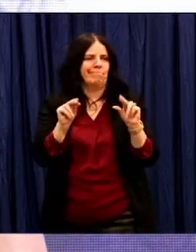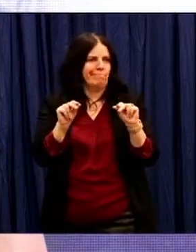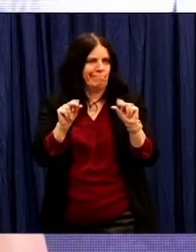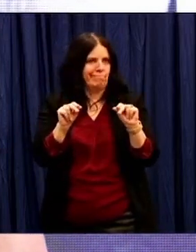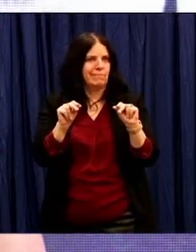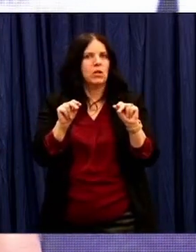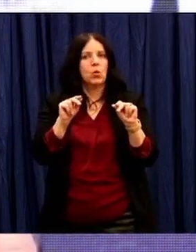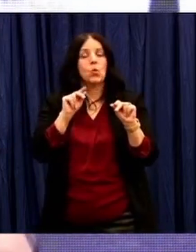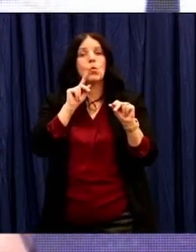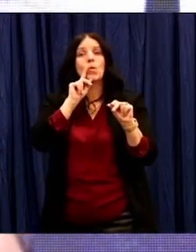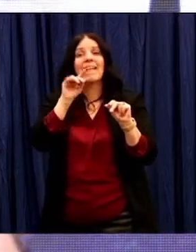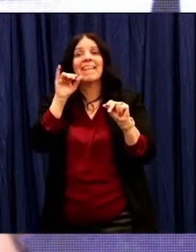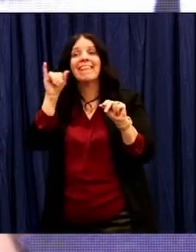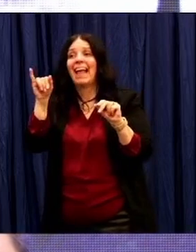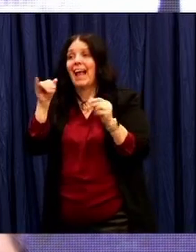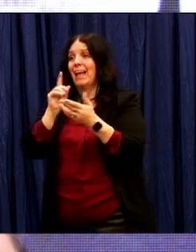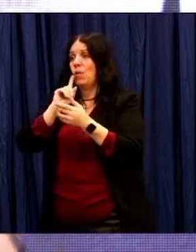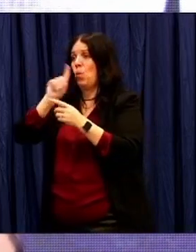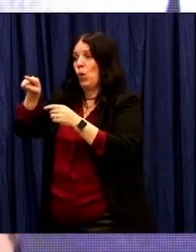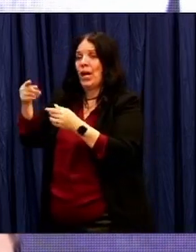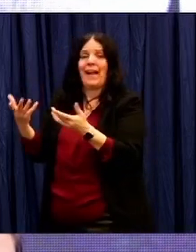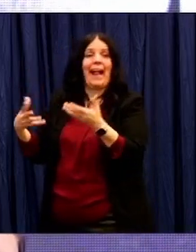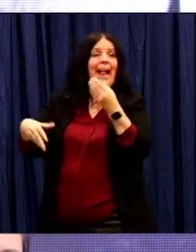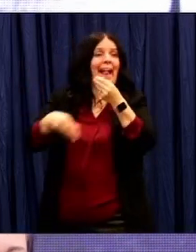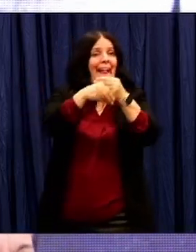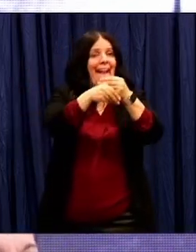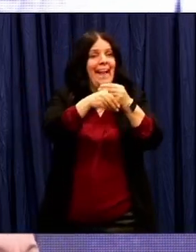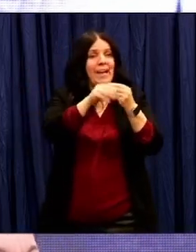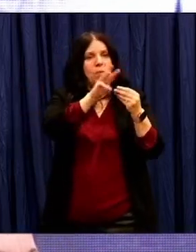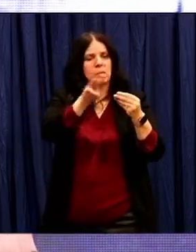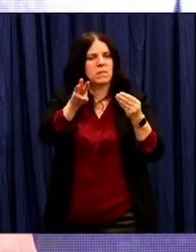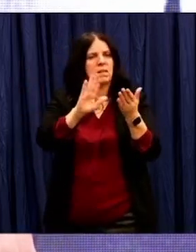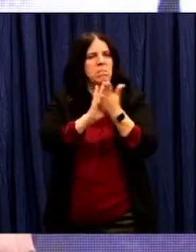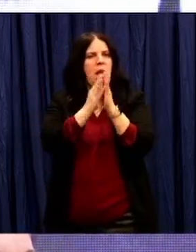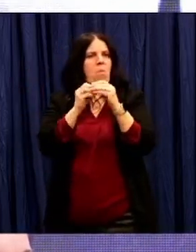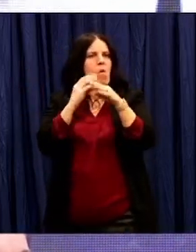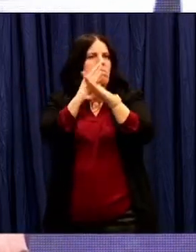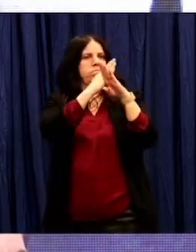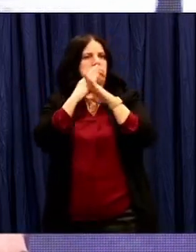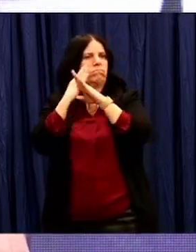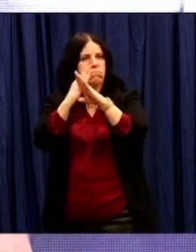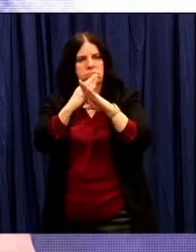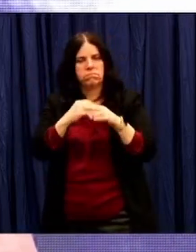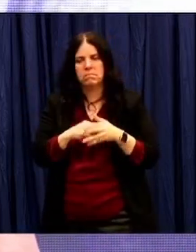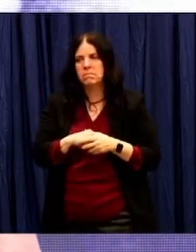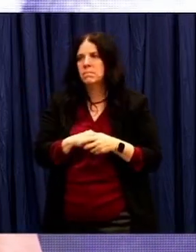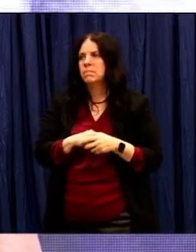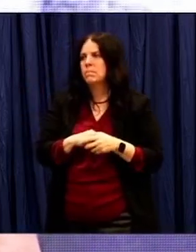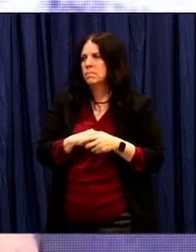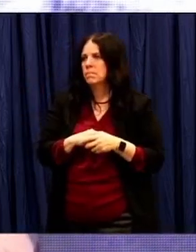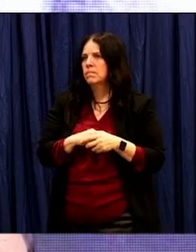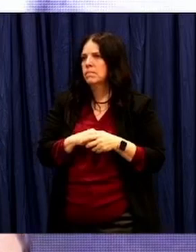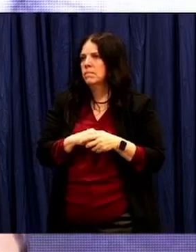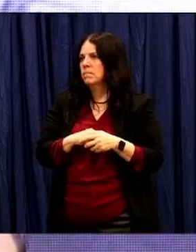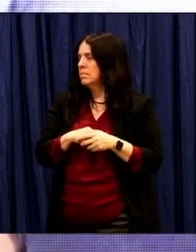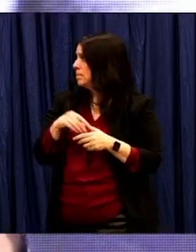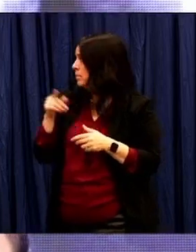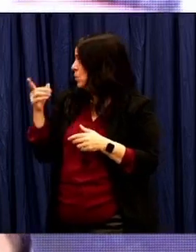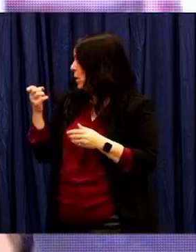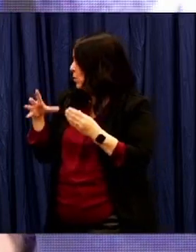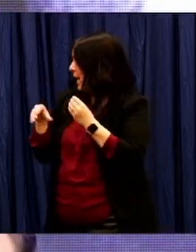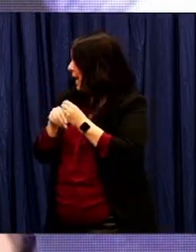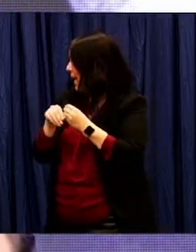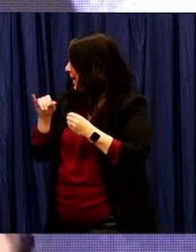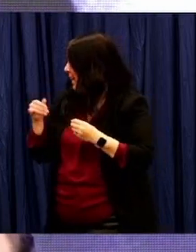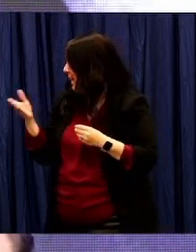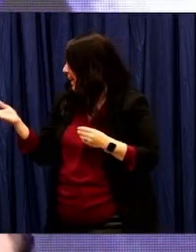to cause more issues with trying to understand how that system works. Kellie or Sarahelizabeth, did you want to expand on